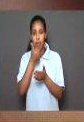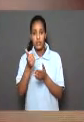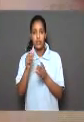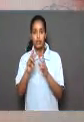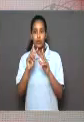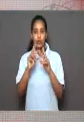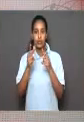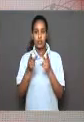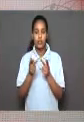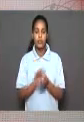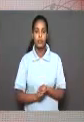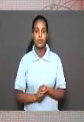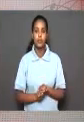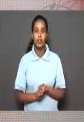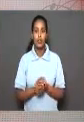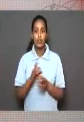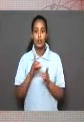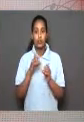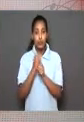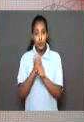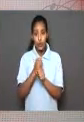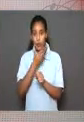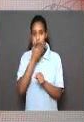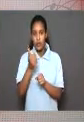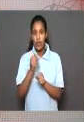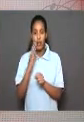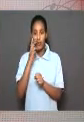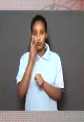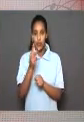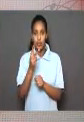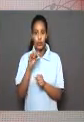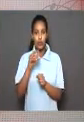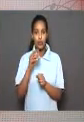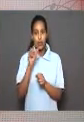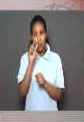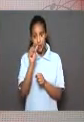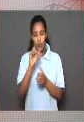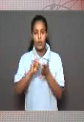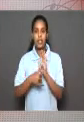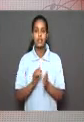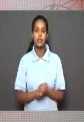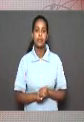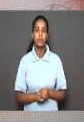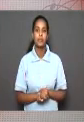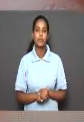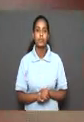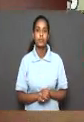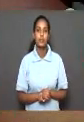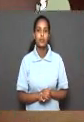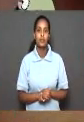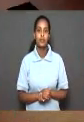it. Do your best, and I will see you in a few minutes.